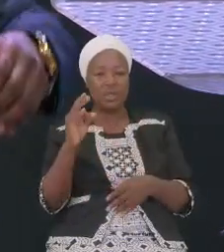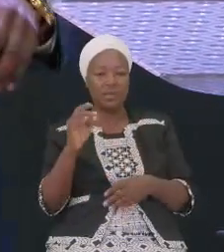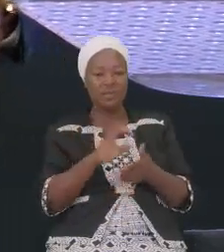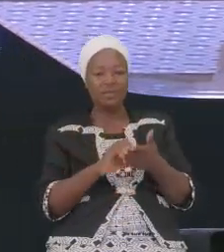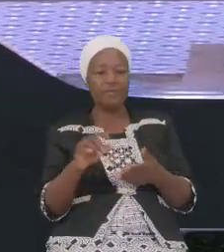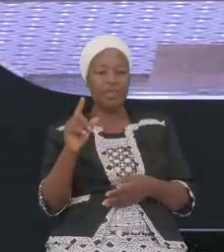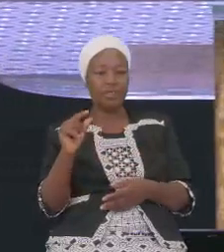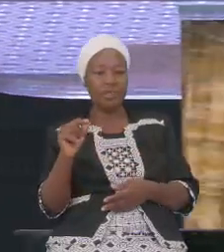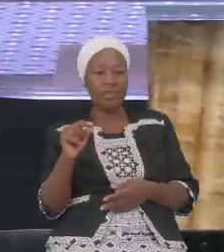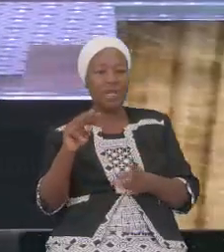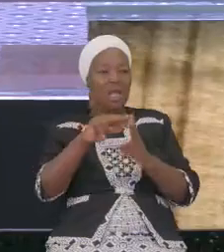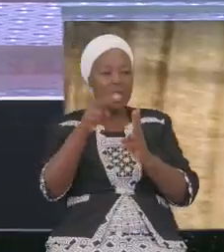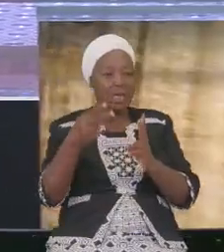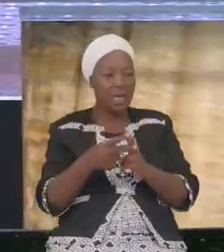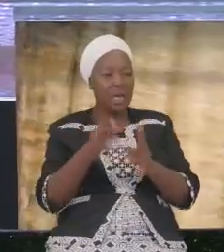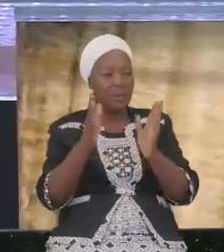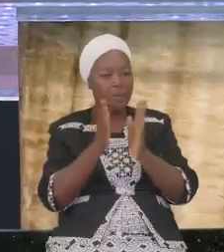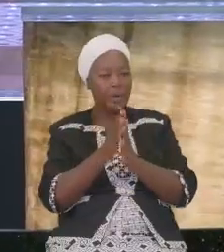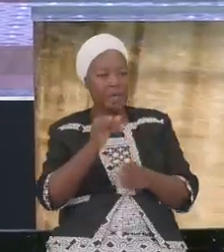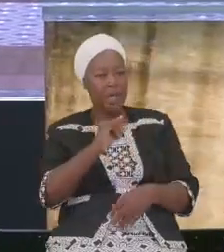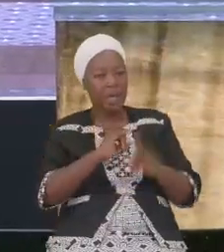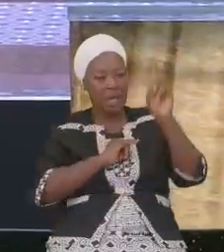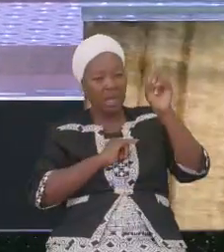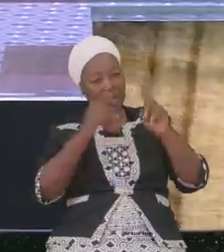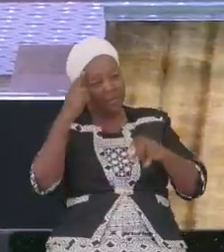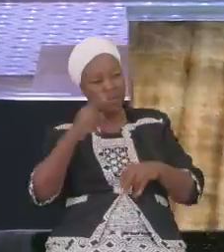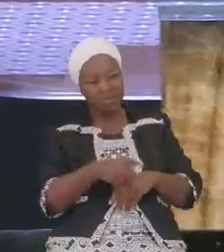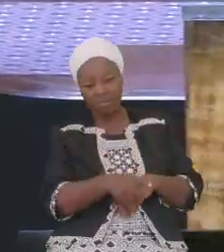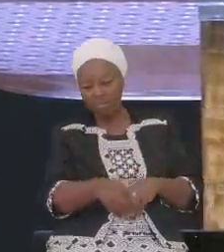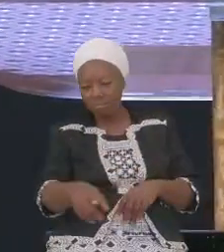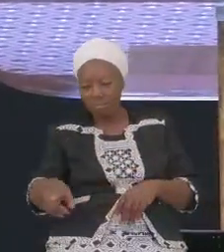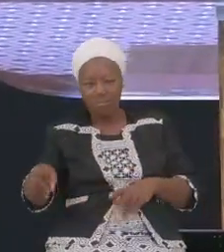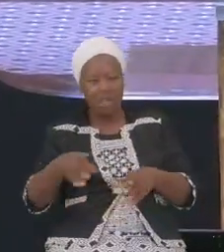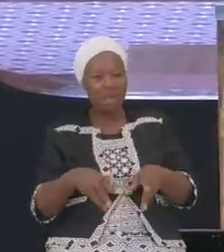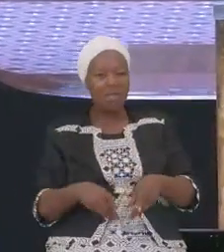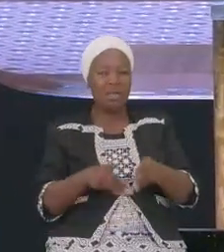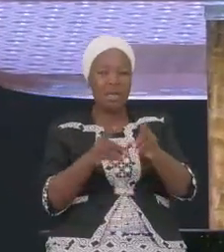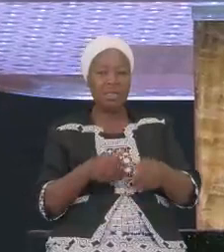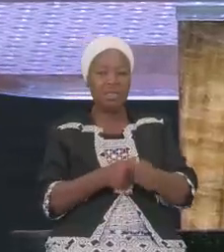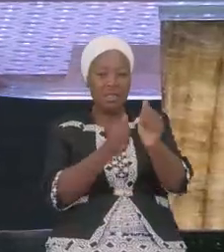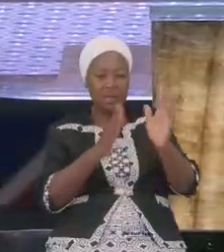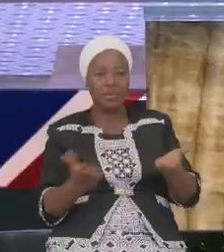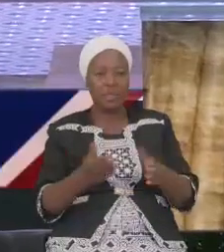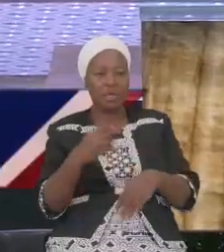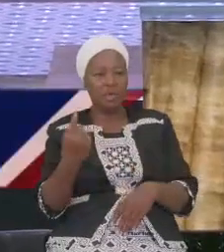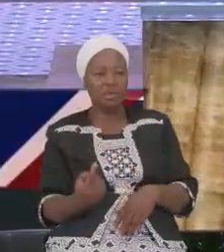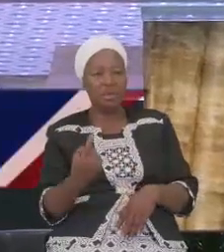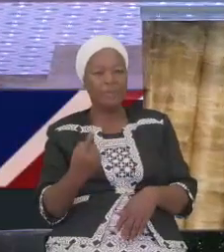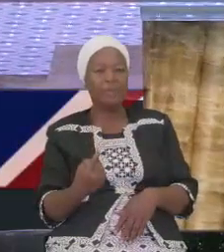20. Neither pray I for these disciples here alone, but for them